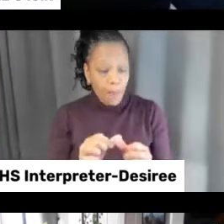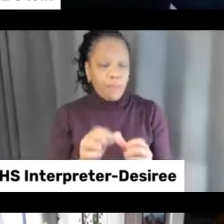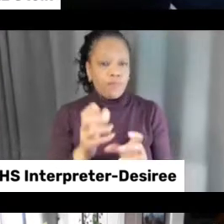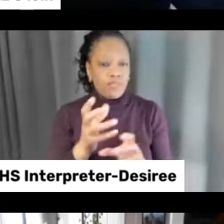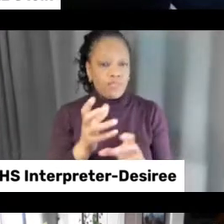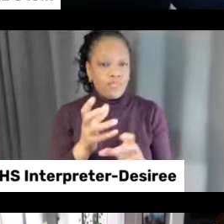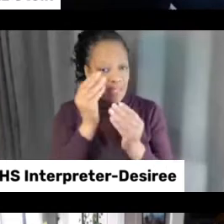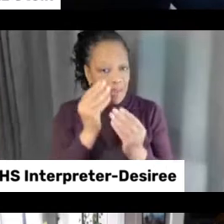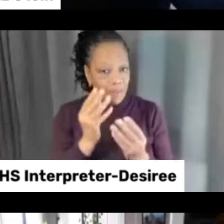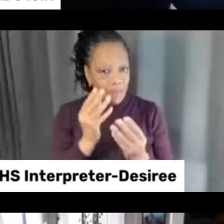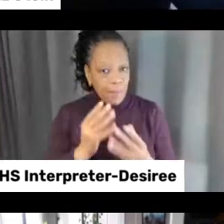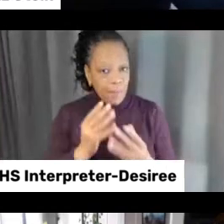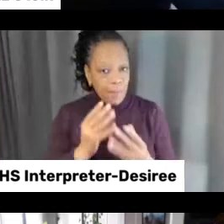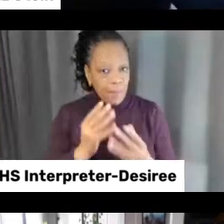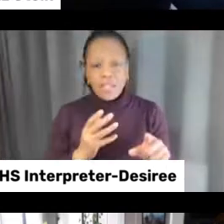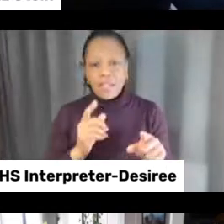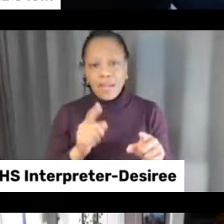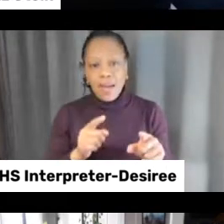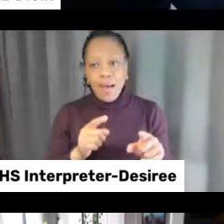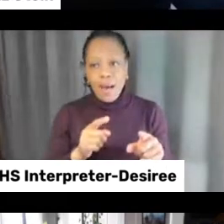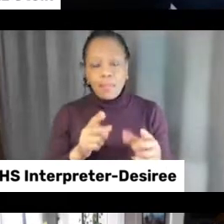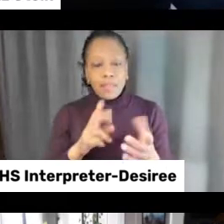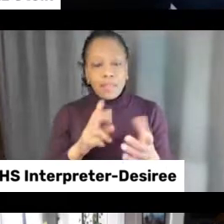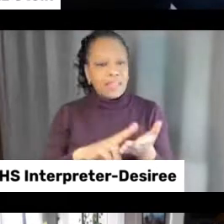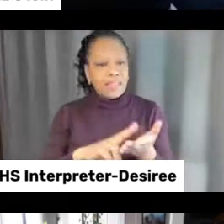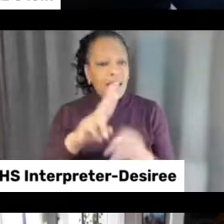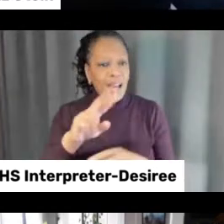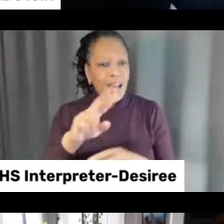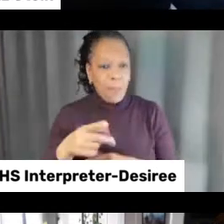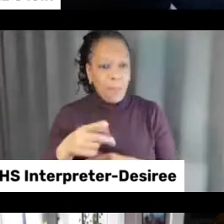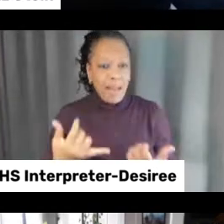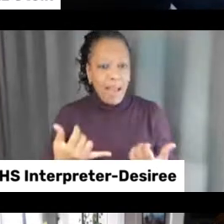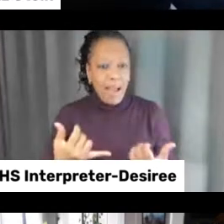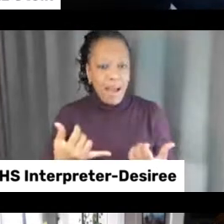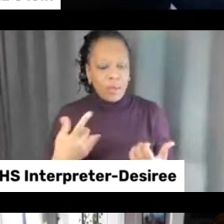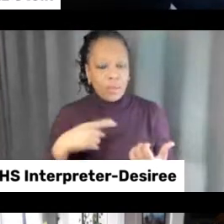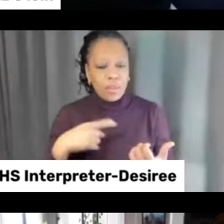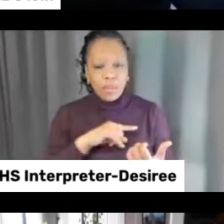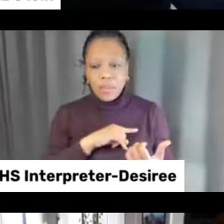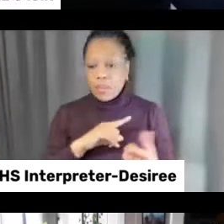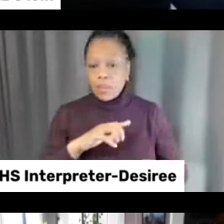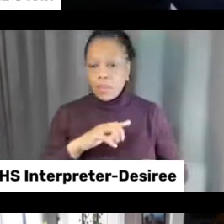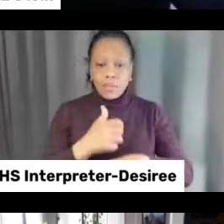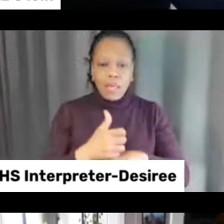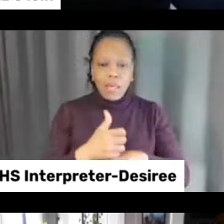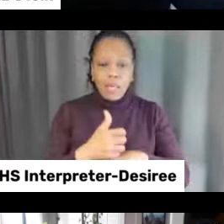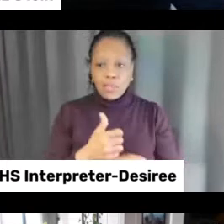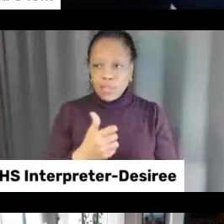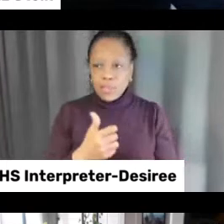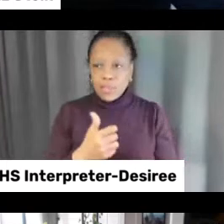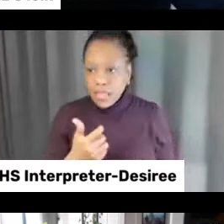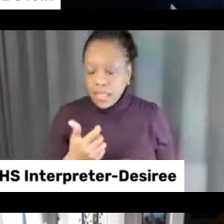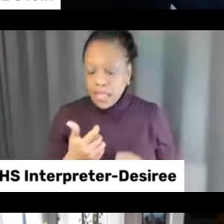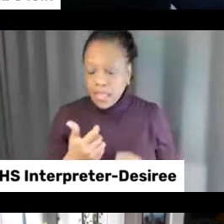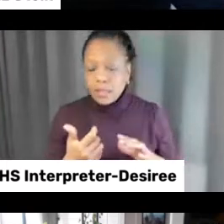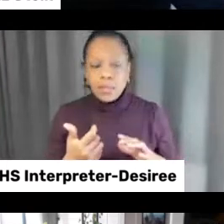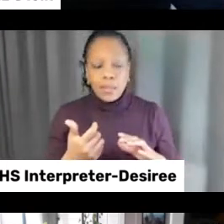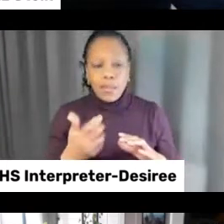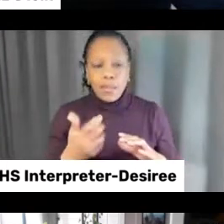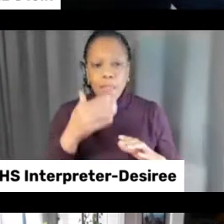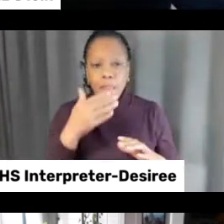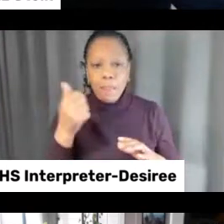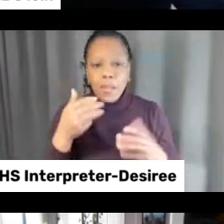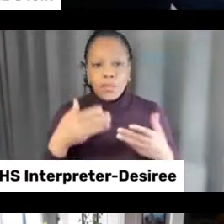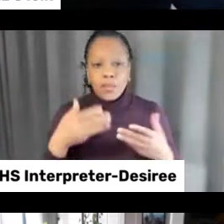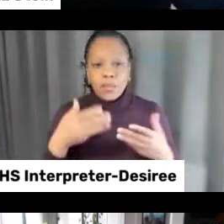really important as we're building a grassroots organization to organize and hold decision makers accountable is to become a member of the organization and get